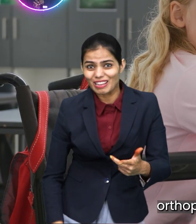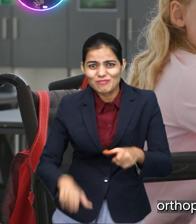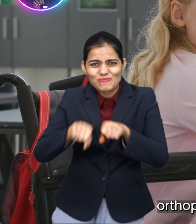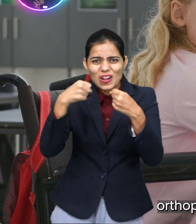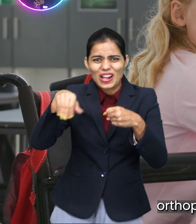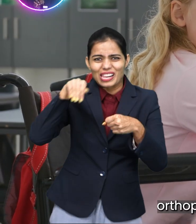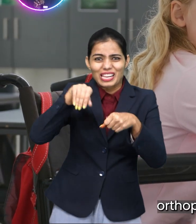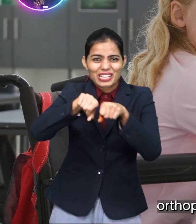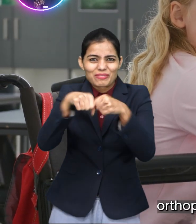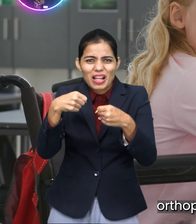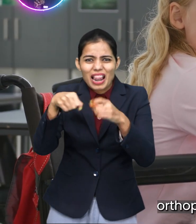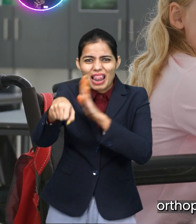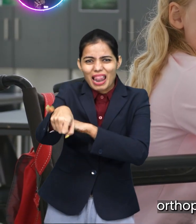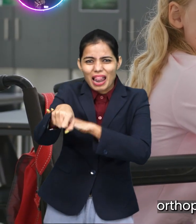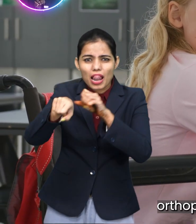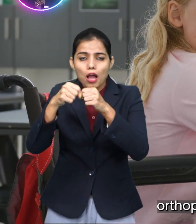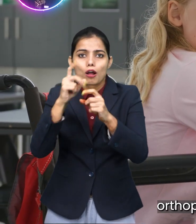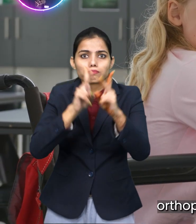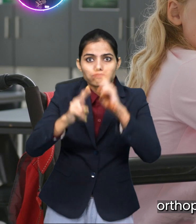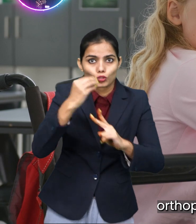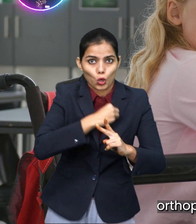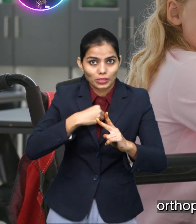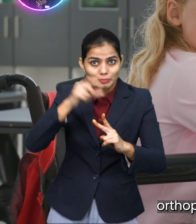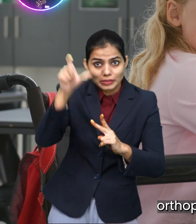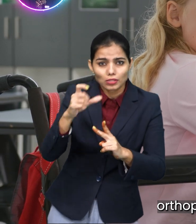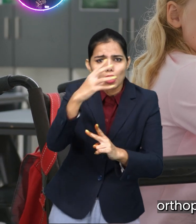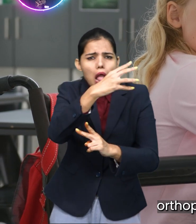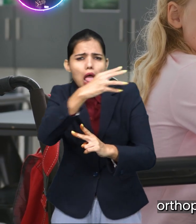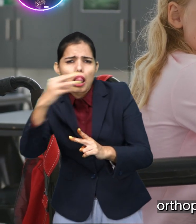orthopedic, and neurological.